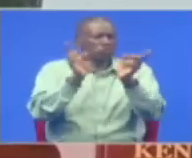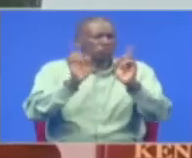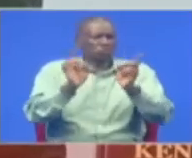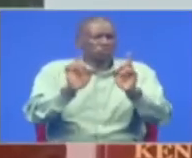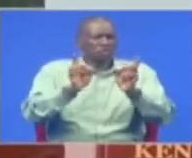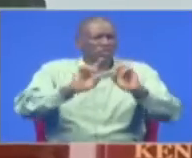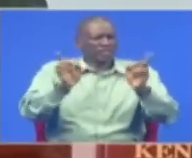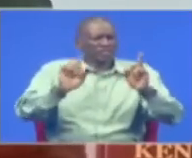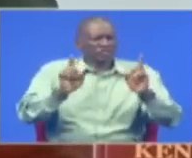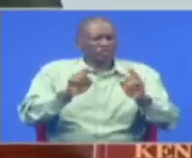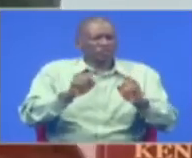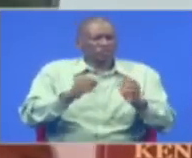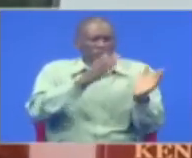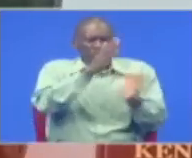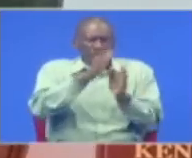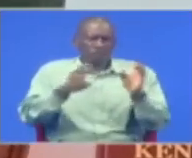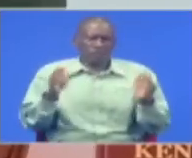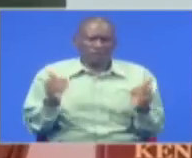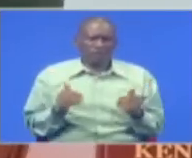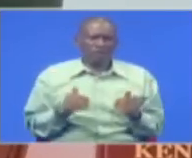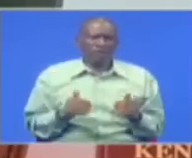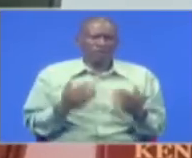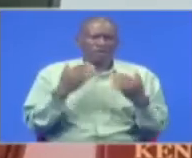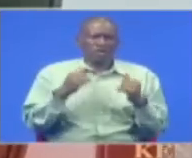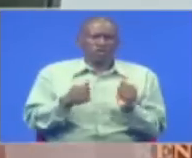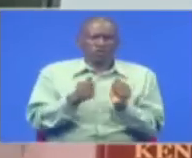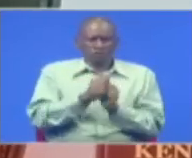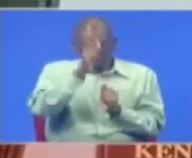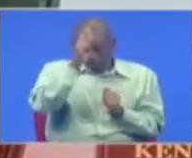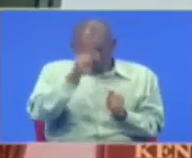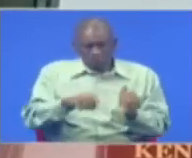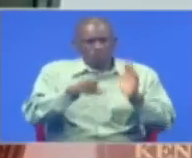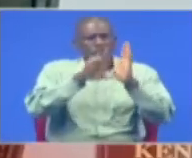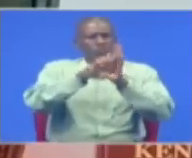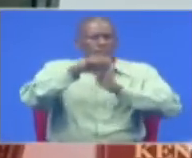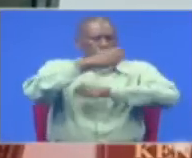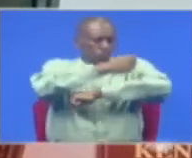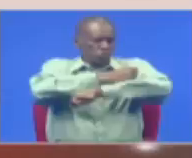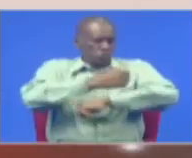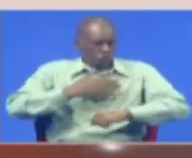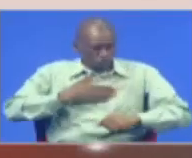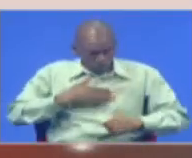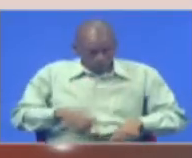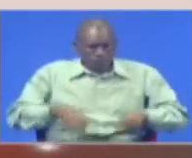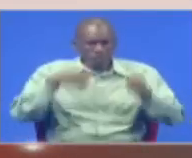is not formulated at all. With respect to law schools, Honorable